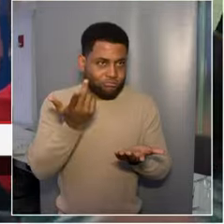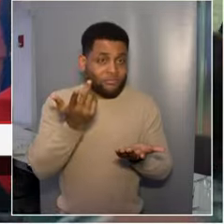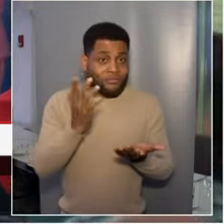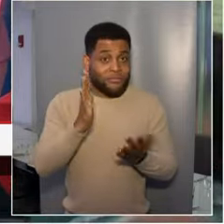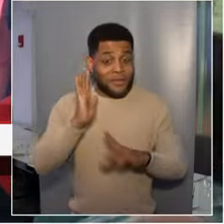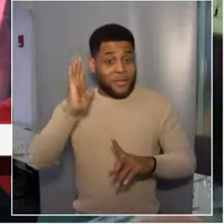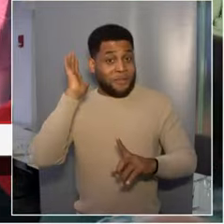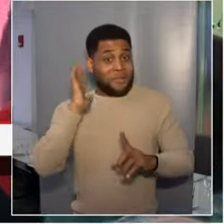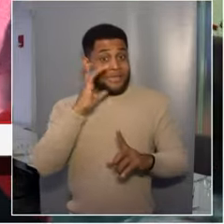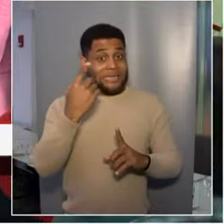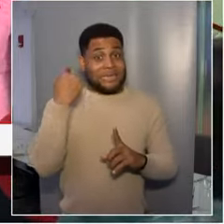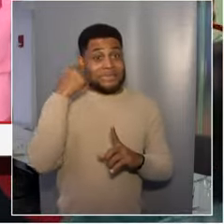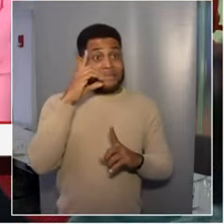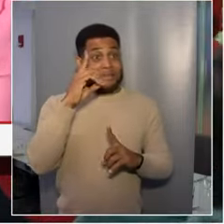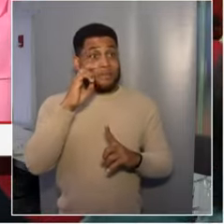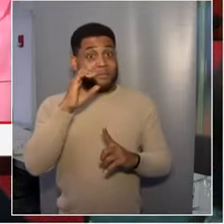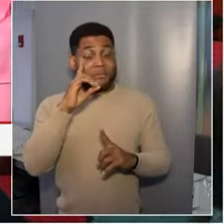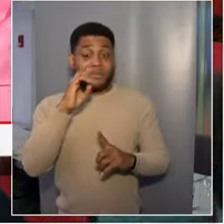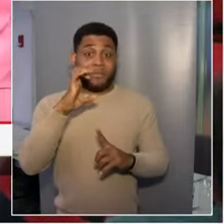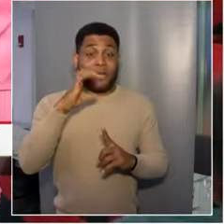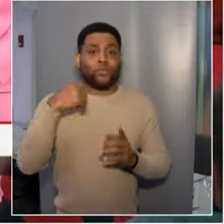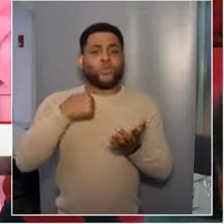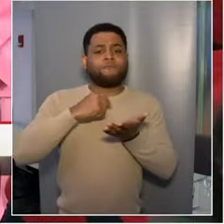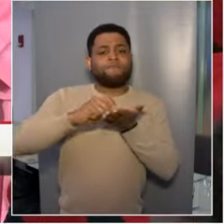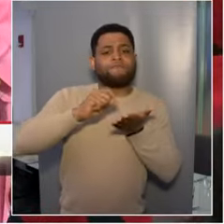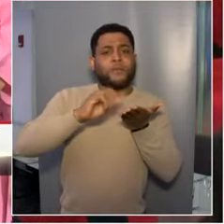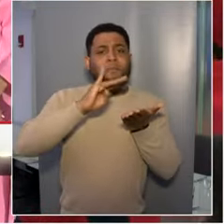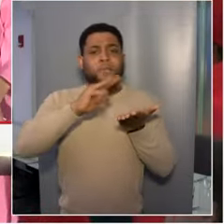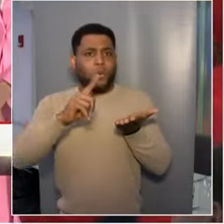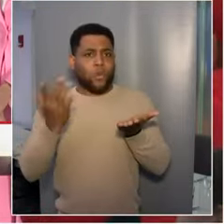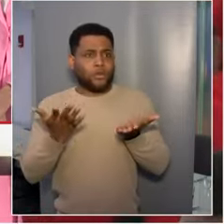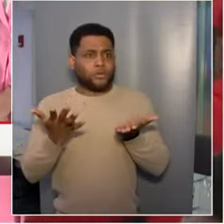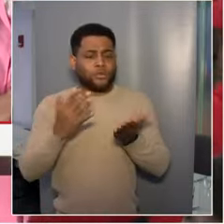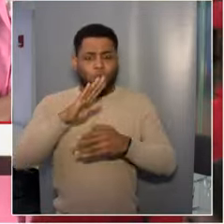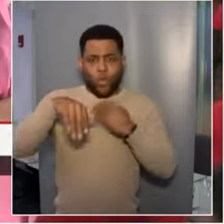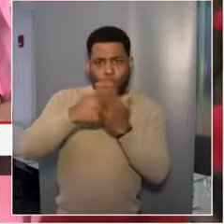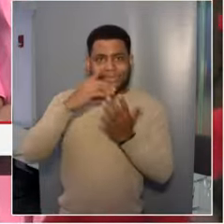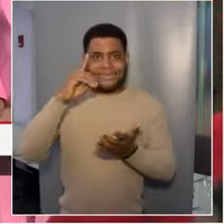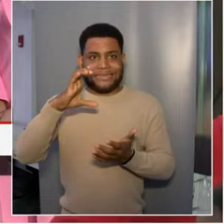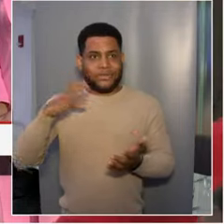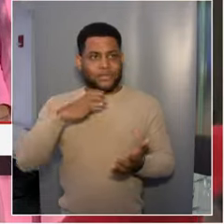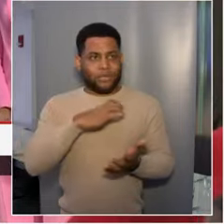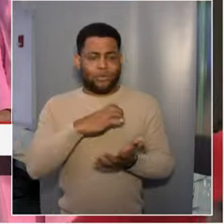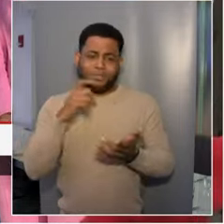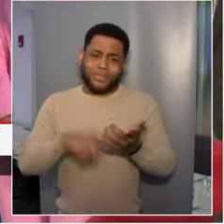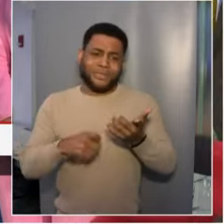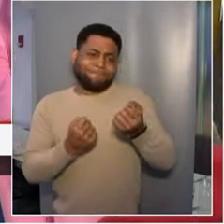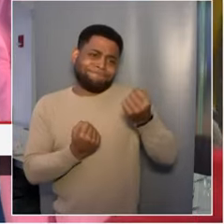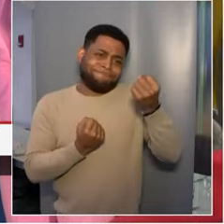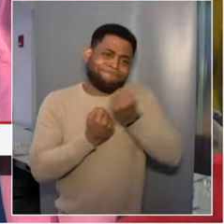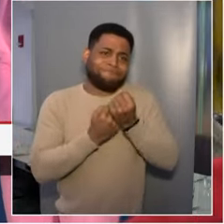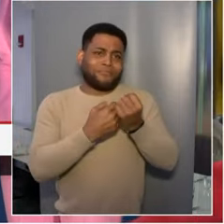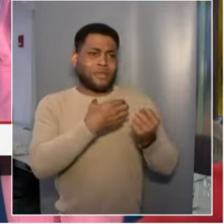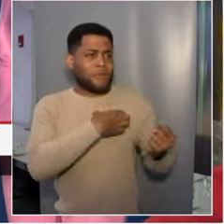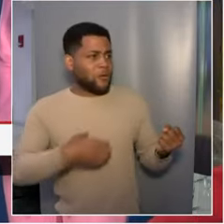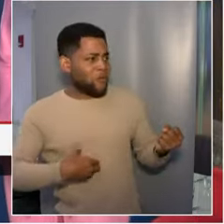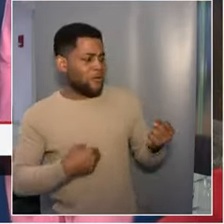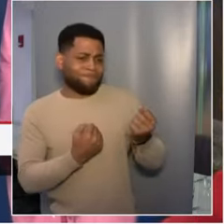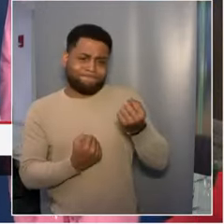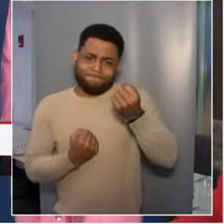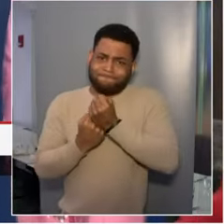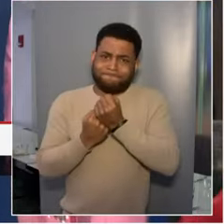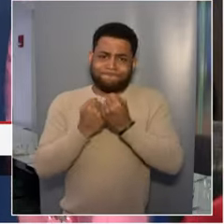member co-sponsored that legislation because the council's been standing together with the mayor. And I'm really glad